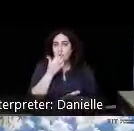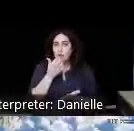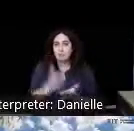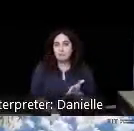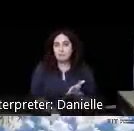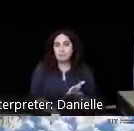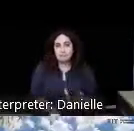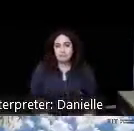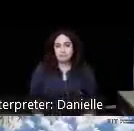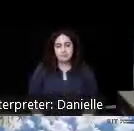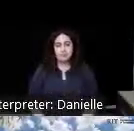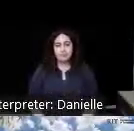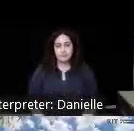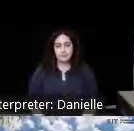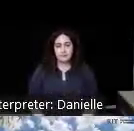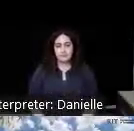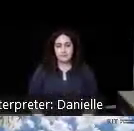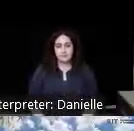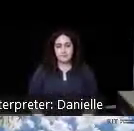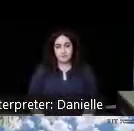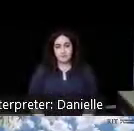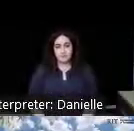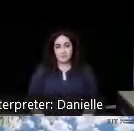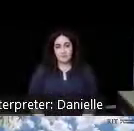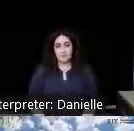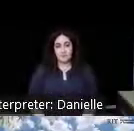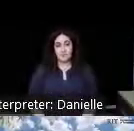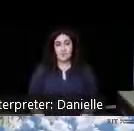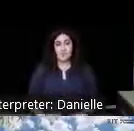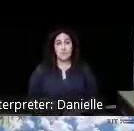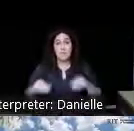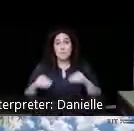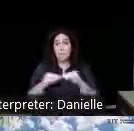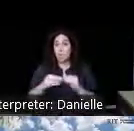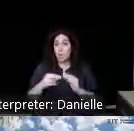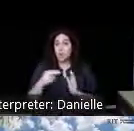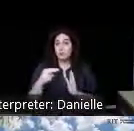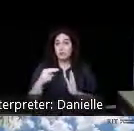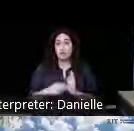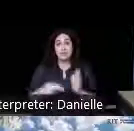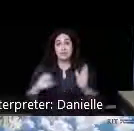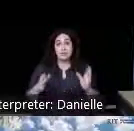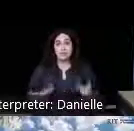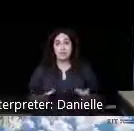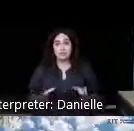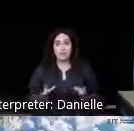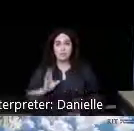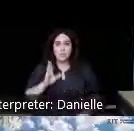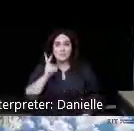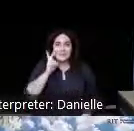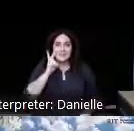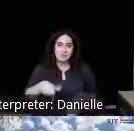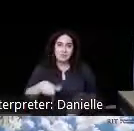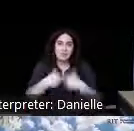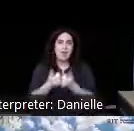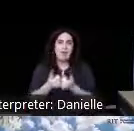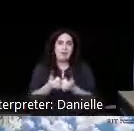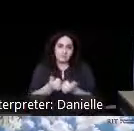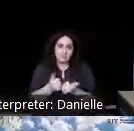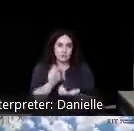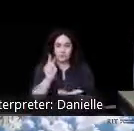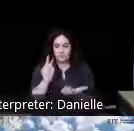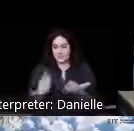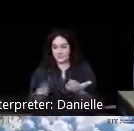a much larger number of readers are going to potentially come across issues or challenges reading the content in these